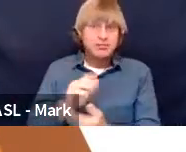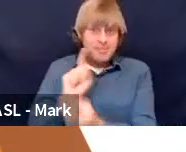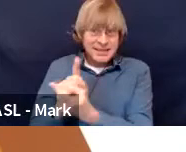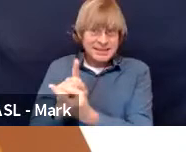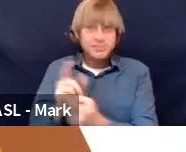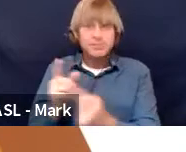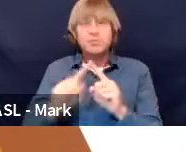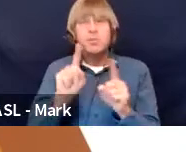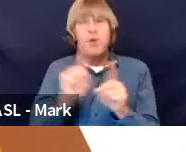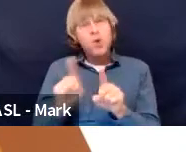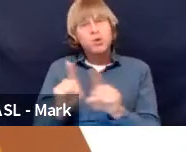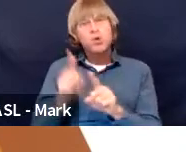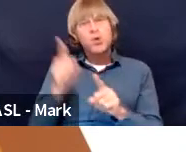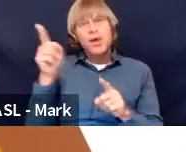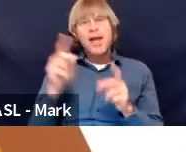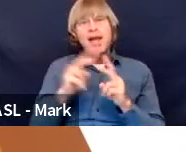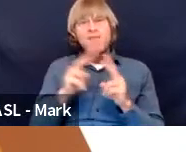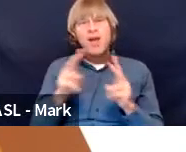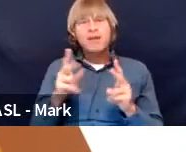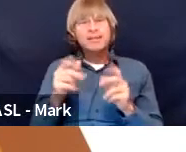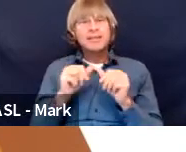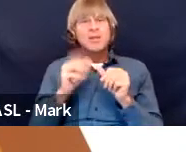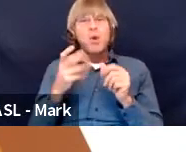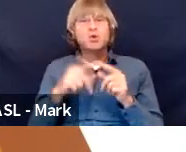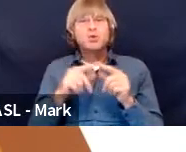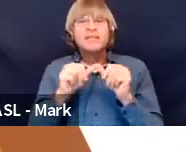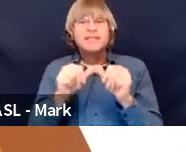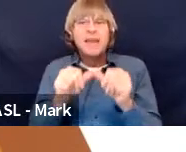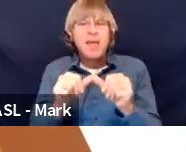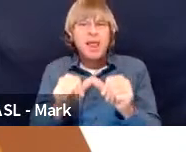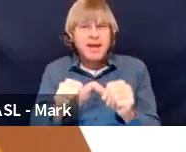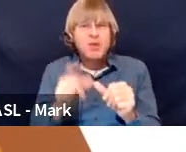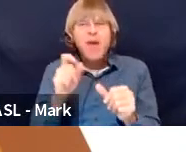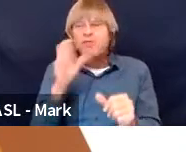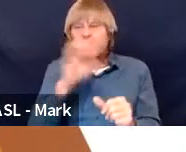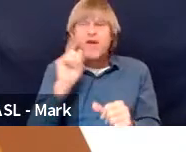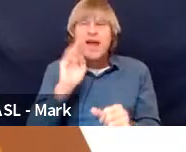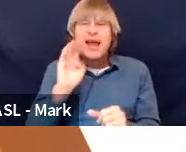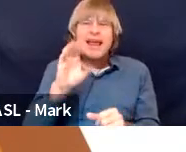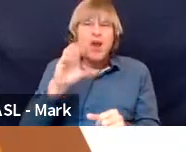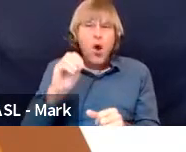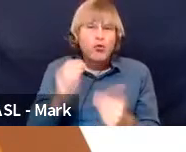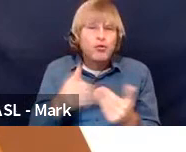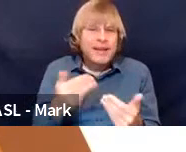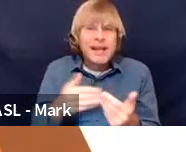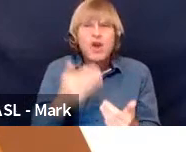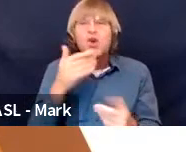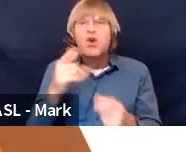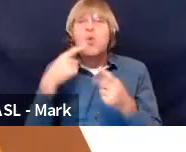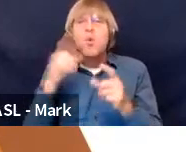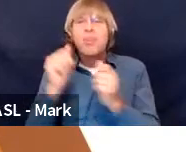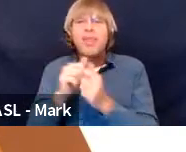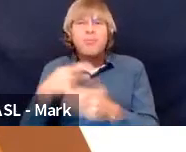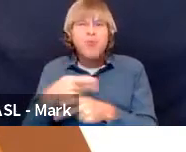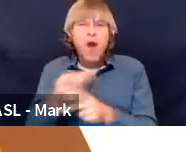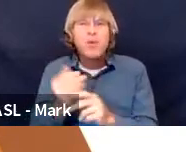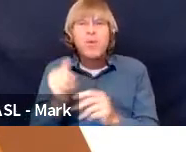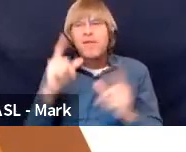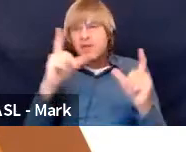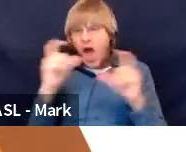also they were they're very sustainably conscious. So we needed something that was eco-friendly, something was going to work well with the product